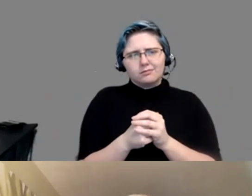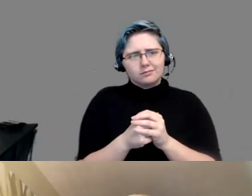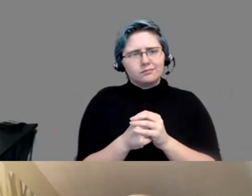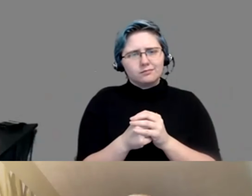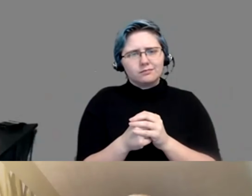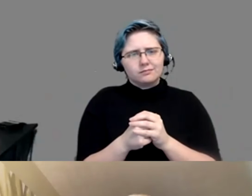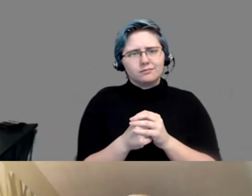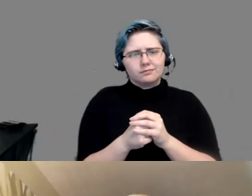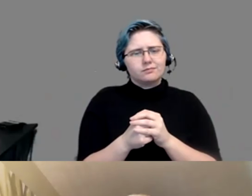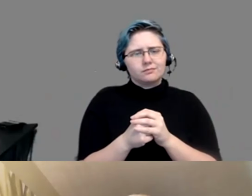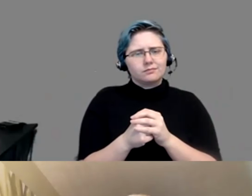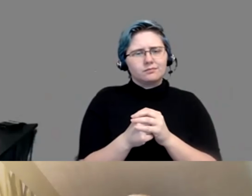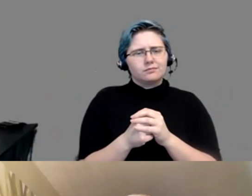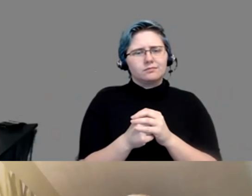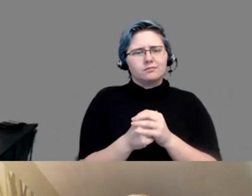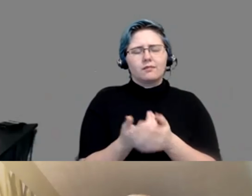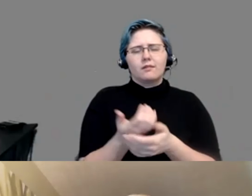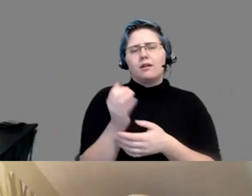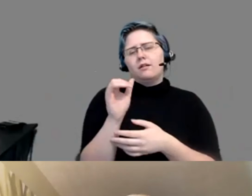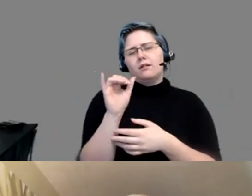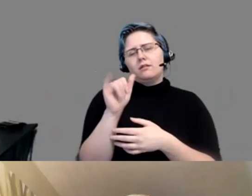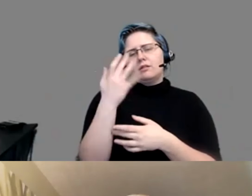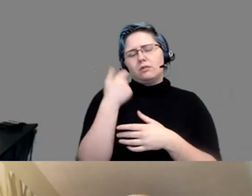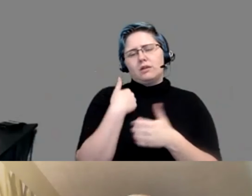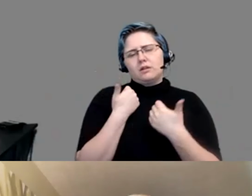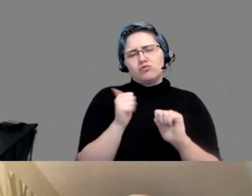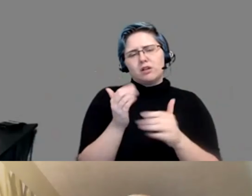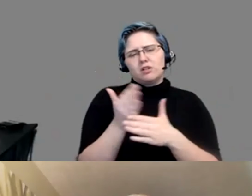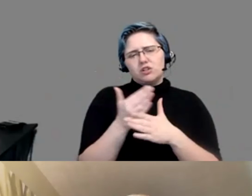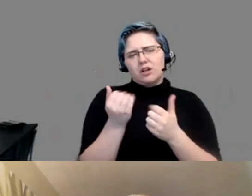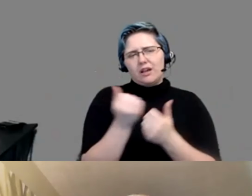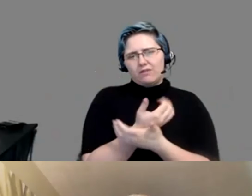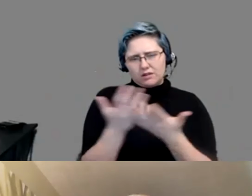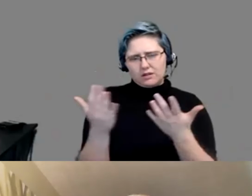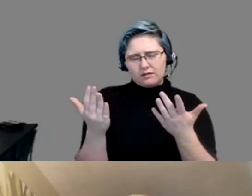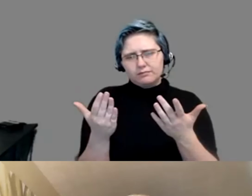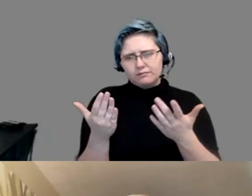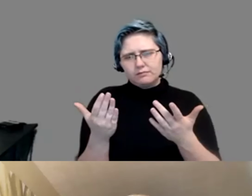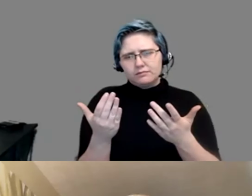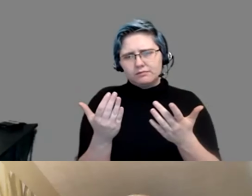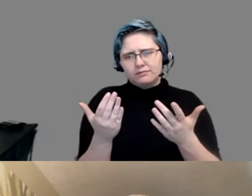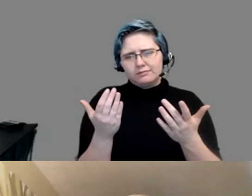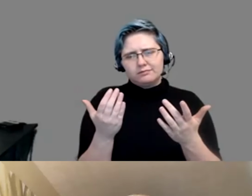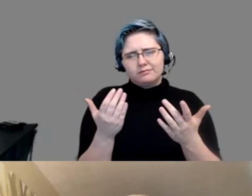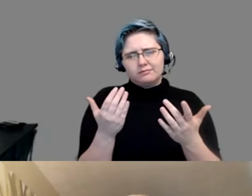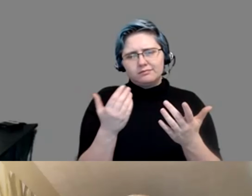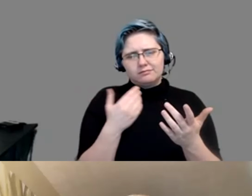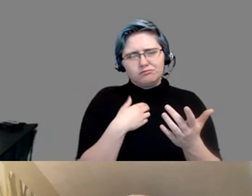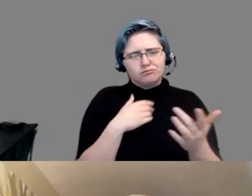And that's why I try to share everything I come in contact with,